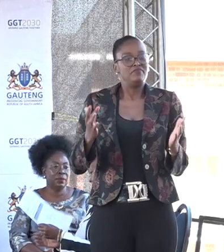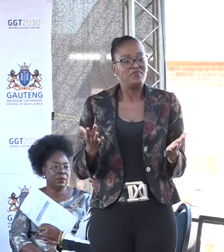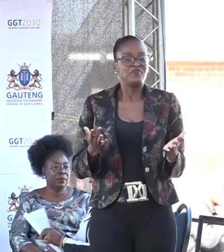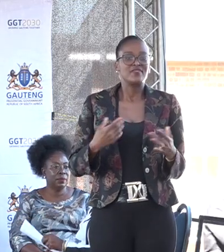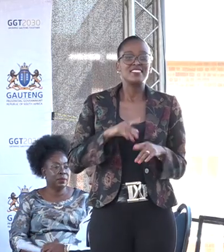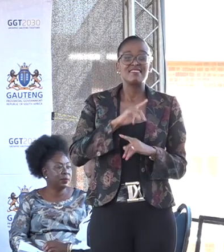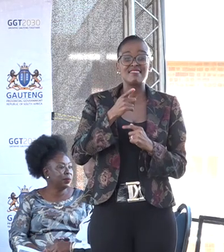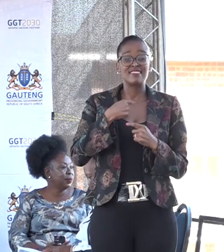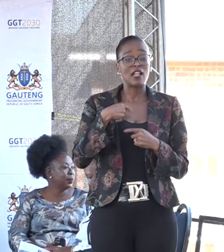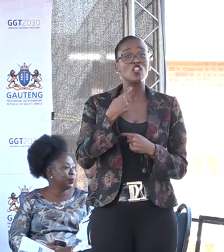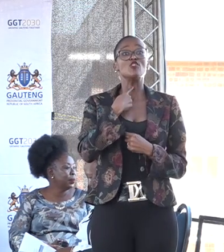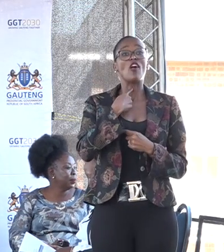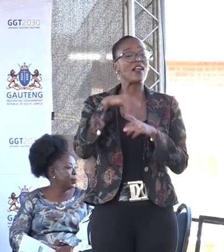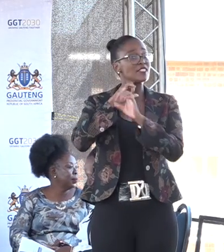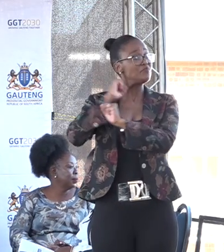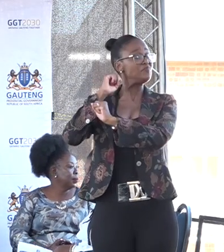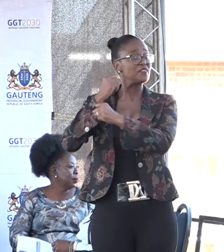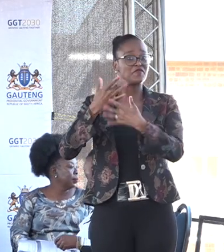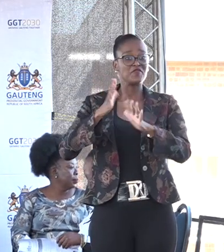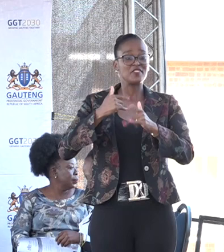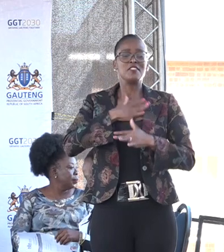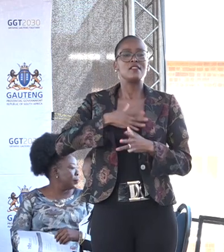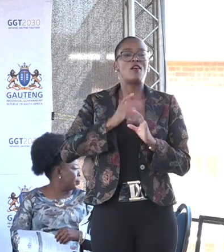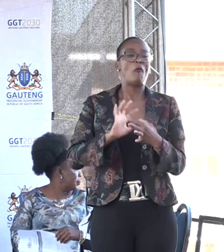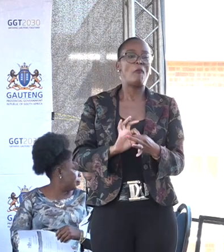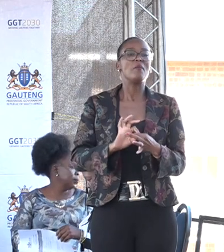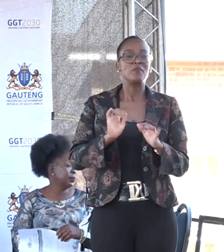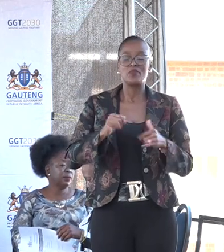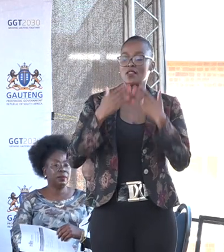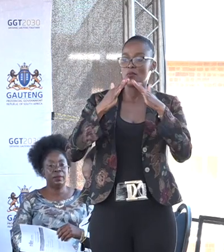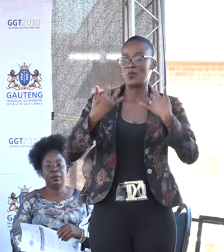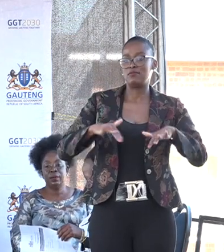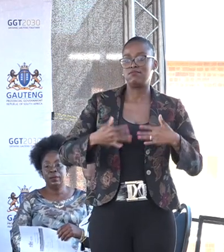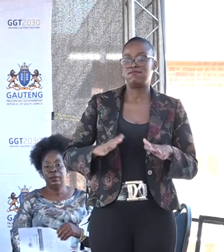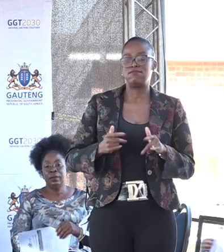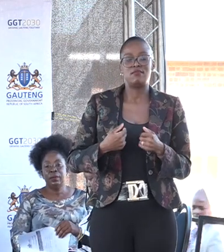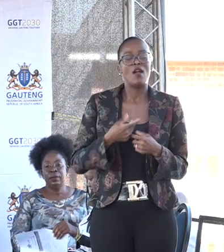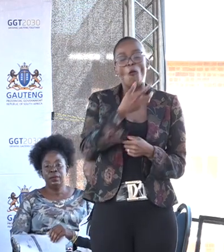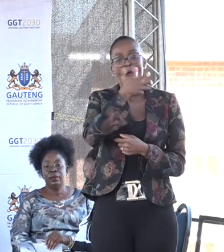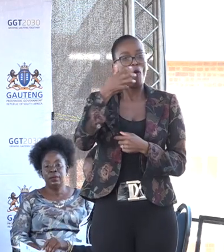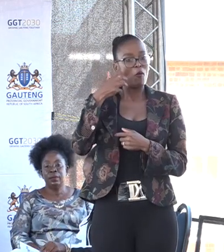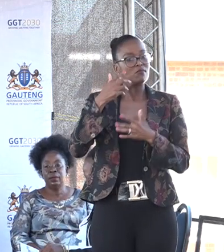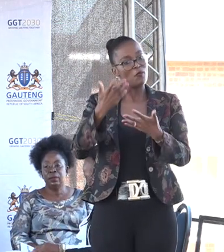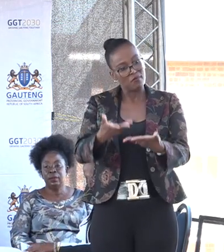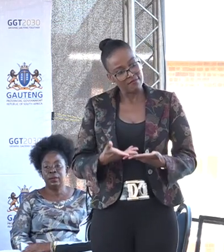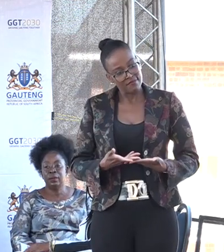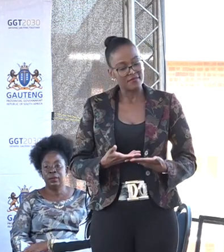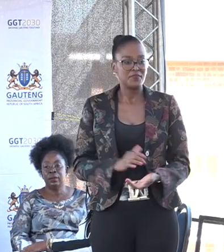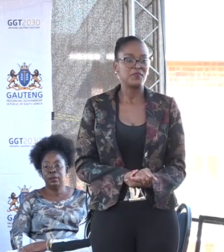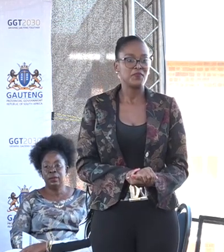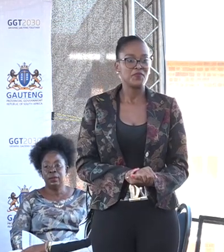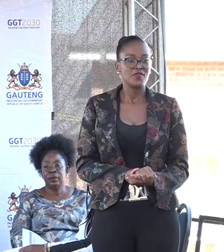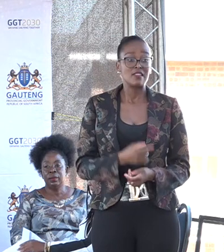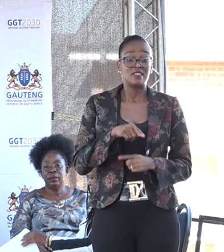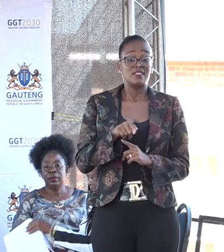Bari dimtjana di bofilwe, so we are at home. Ra leboga gagolo with a warm welcome. Now,